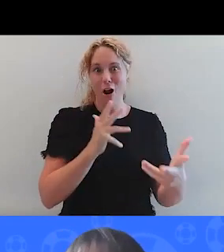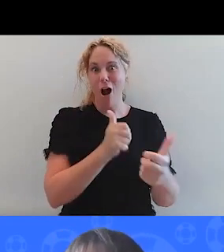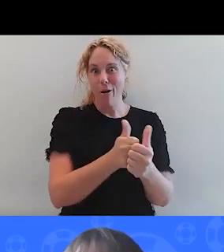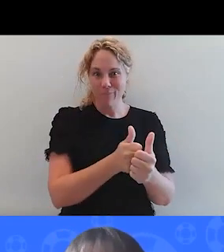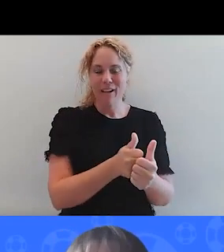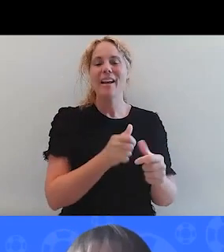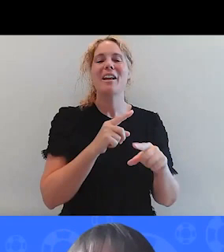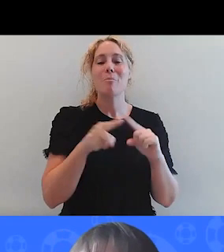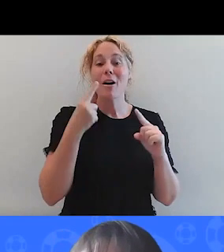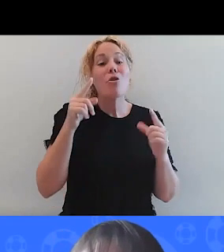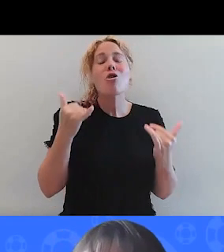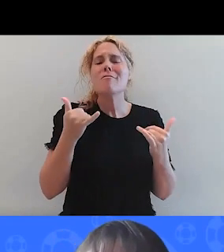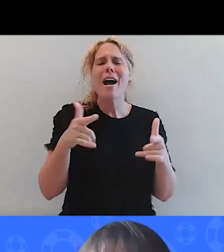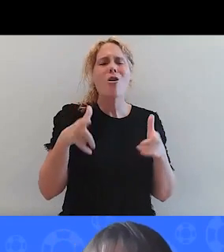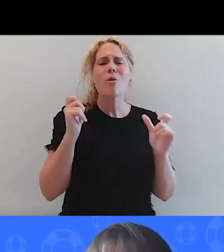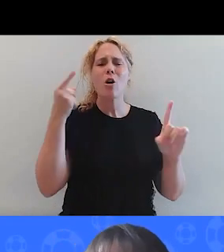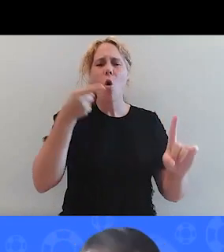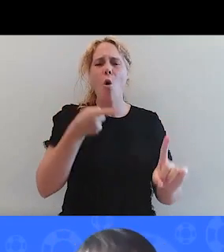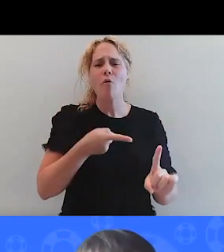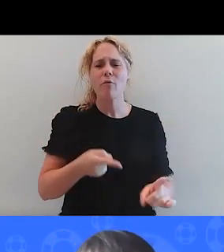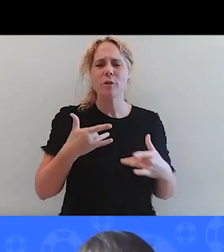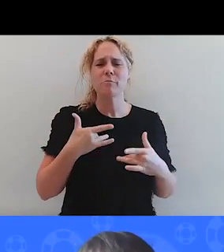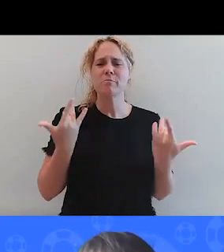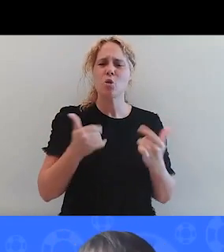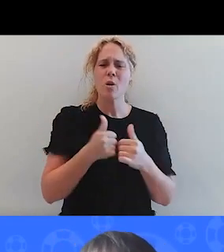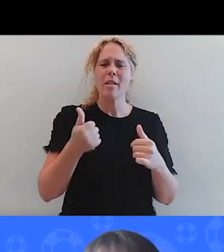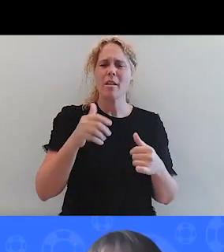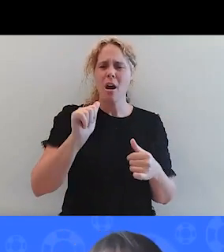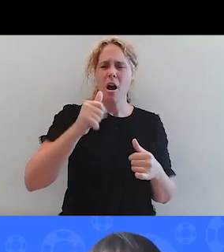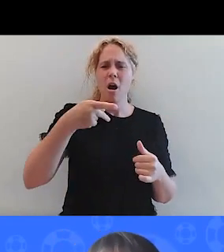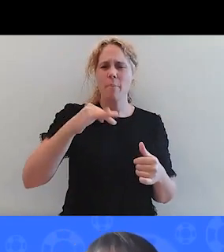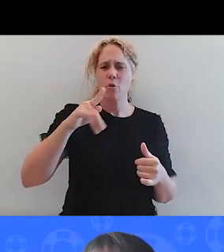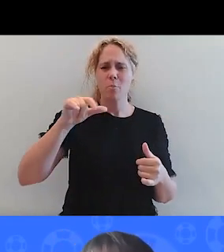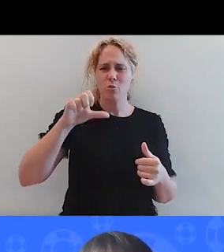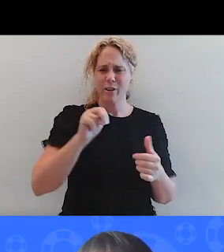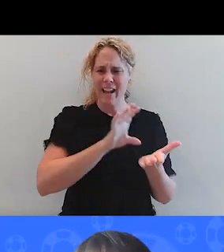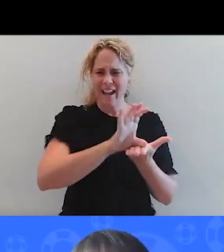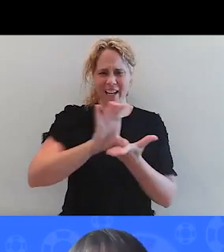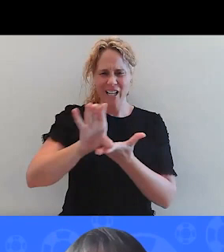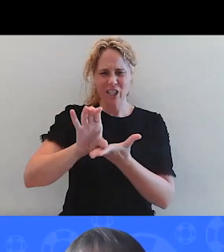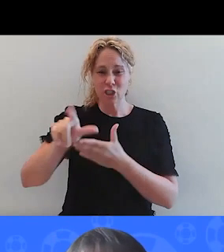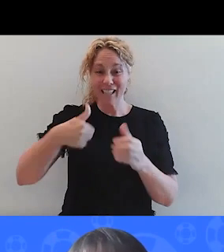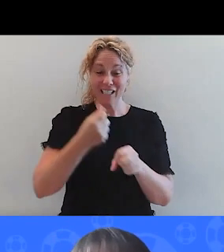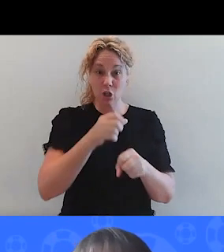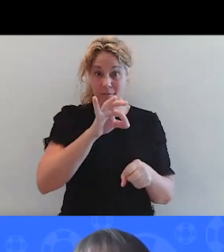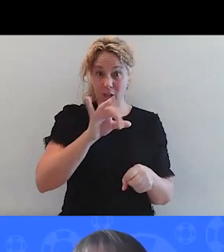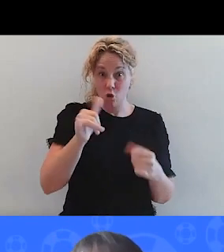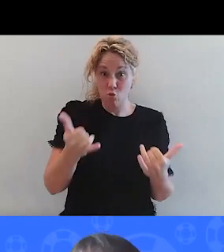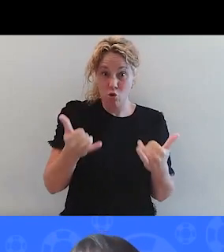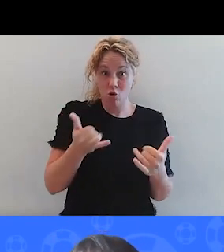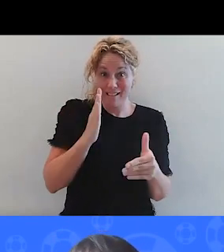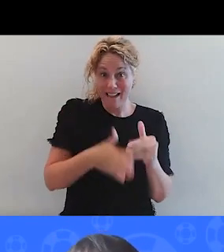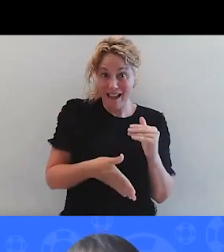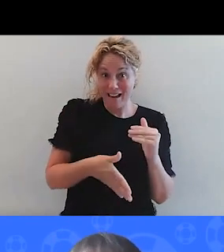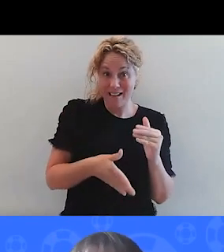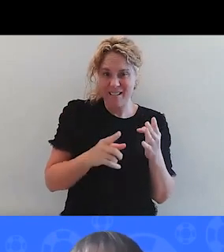want to give a quick overview of where we are in terms of appropriations this year. As everyone knows, the fiscal year currently will end at the